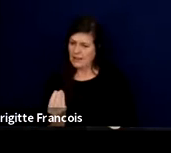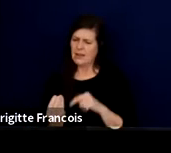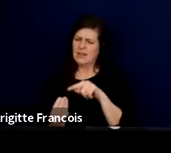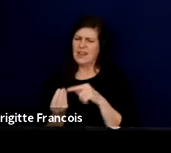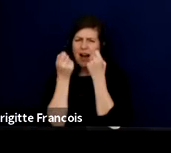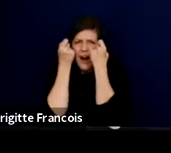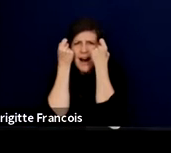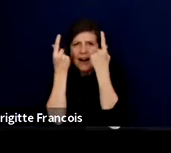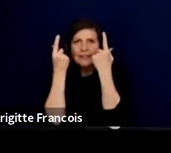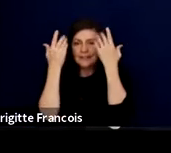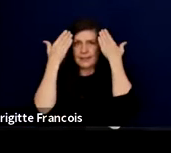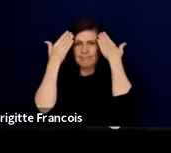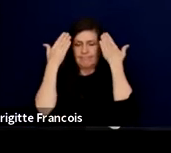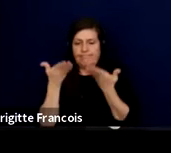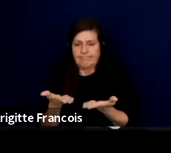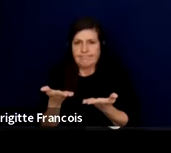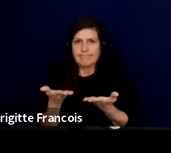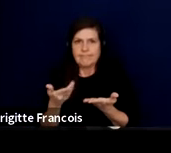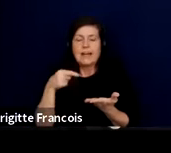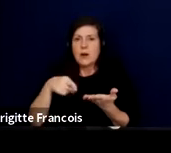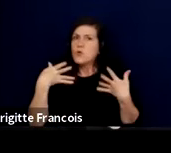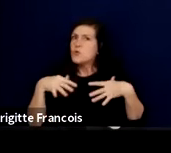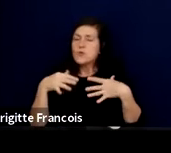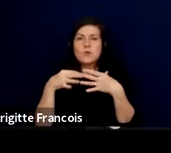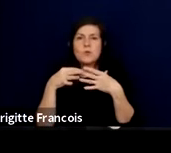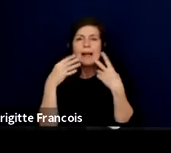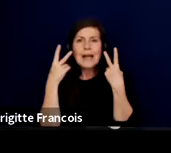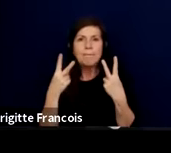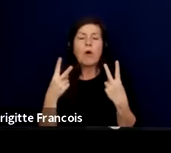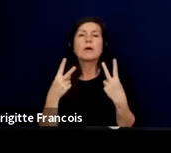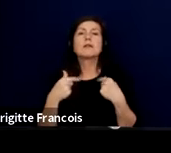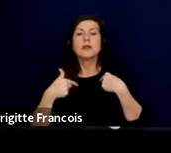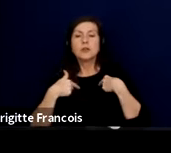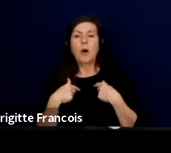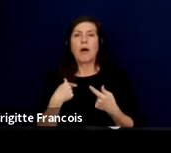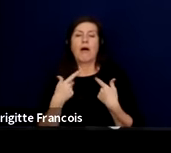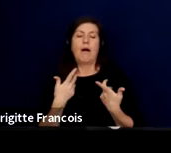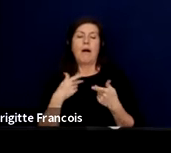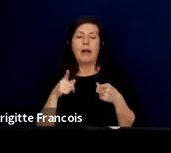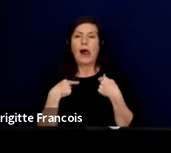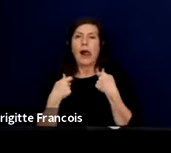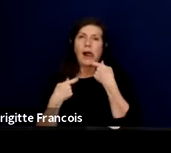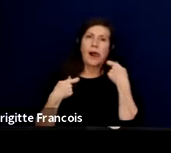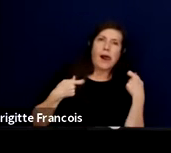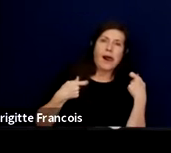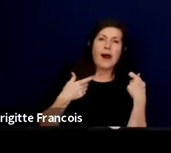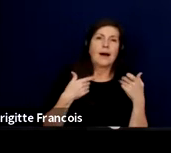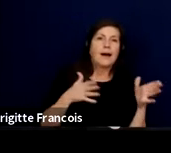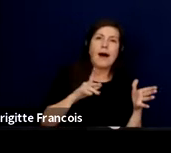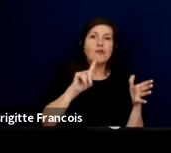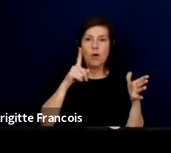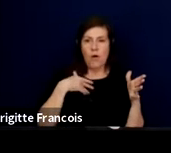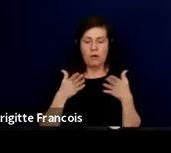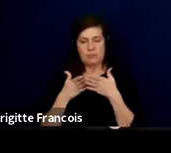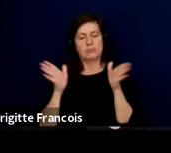as possible, that is key in order for us to get unbiased results of our selection, or